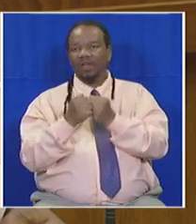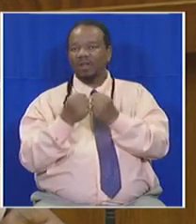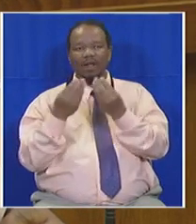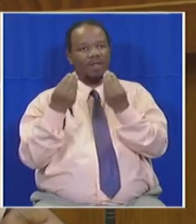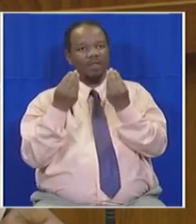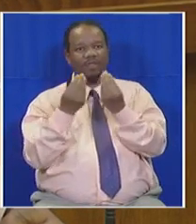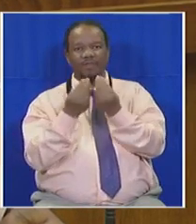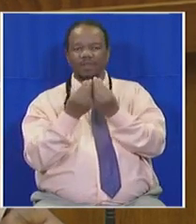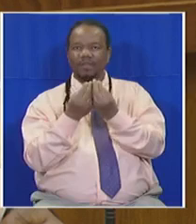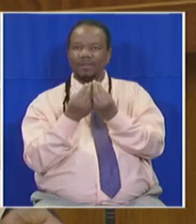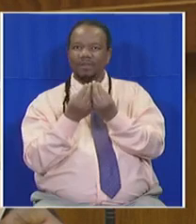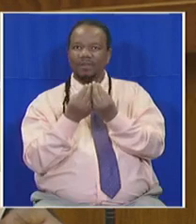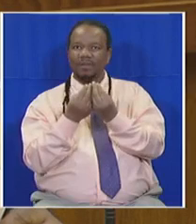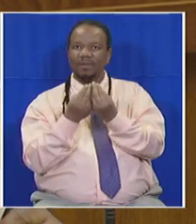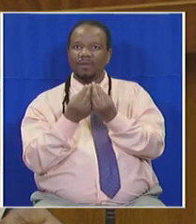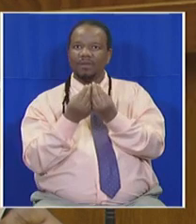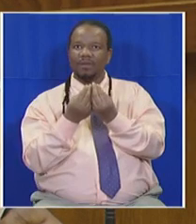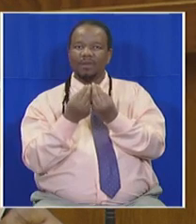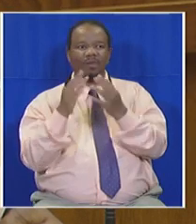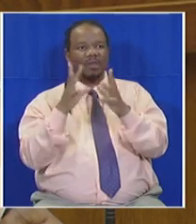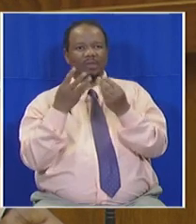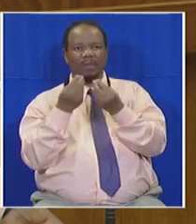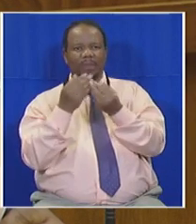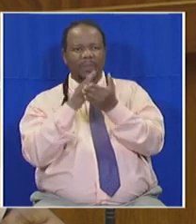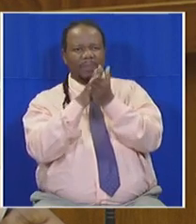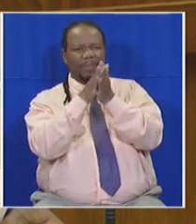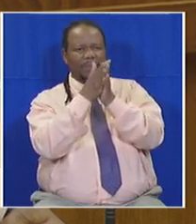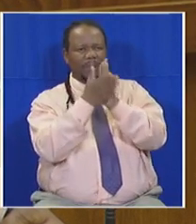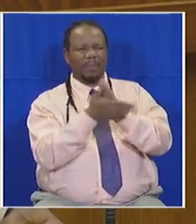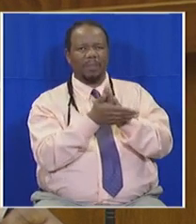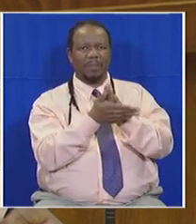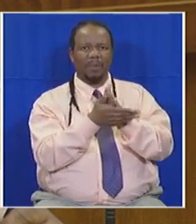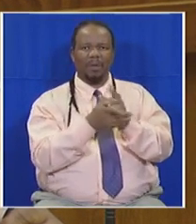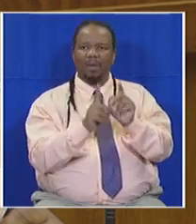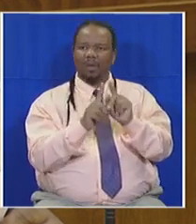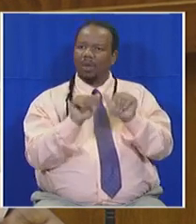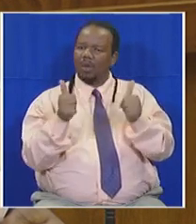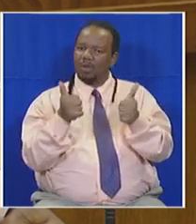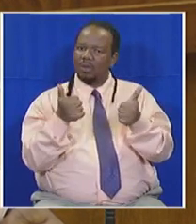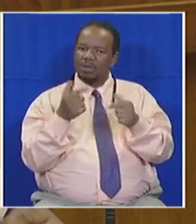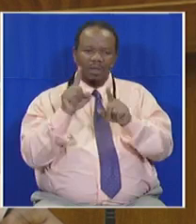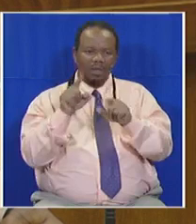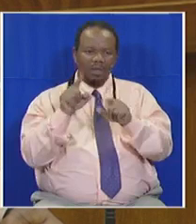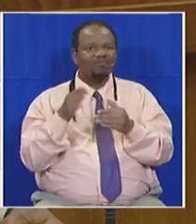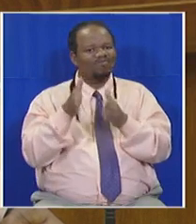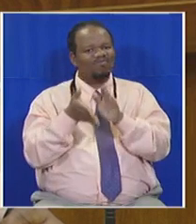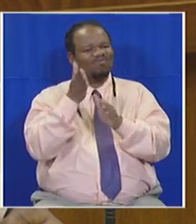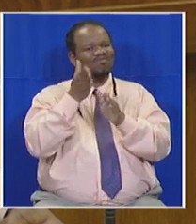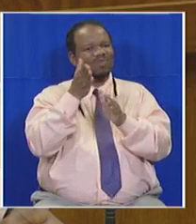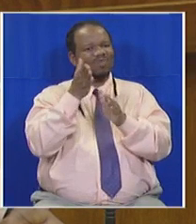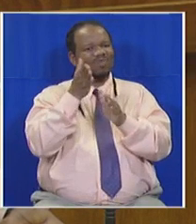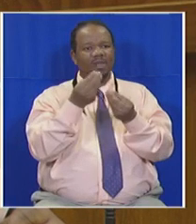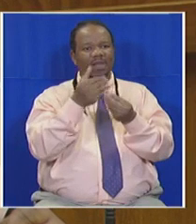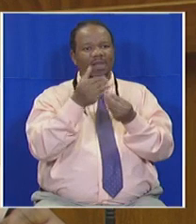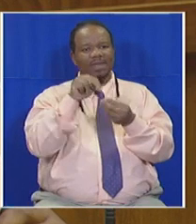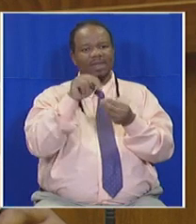be described as run to destruction because of a total lack of routine and preventative maintenance by the